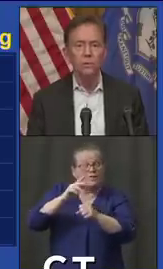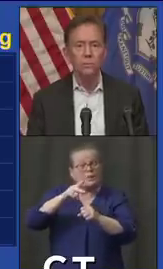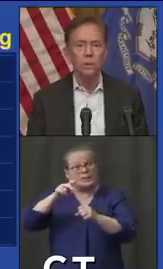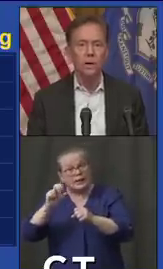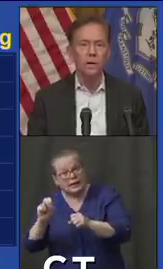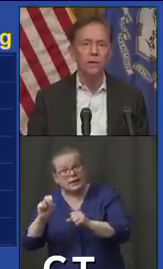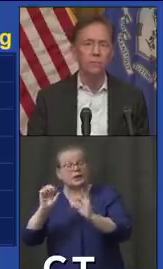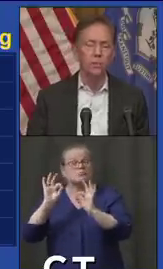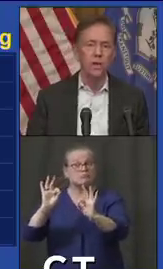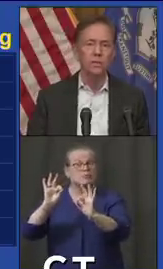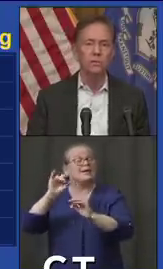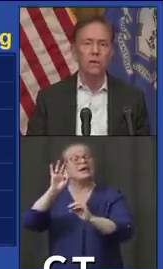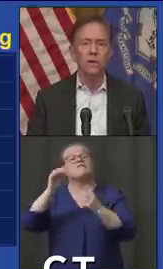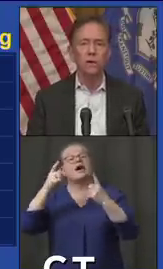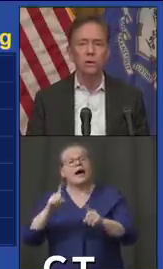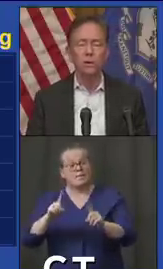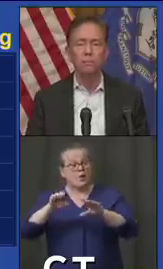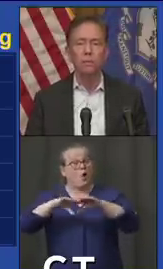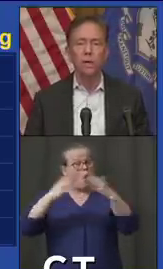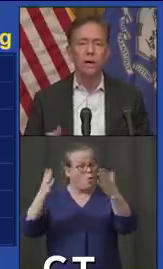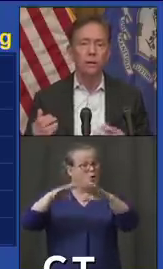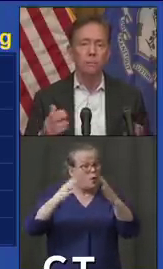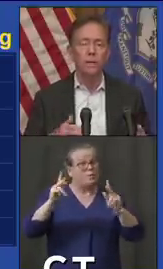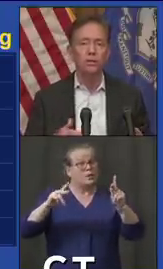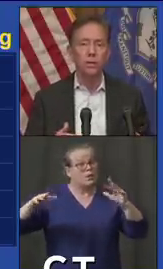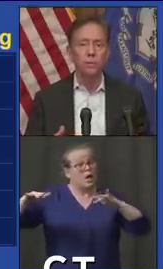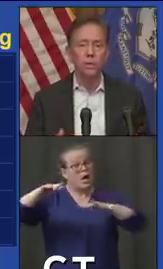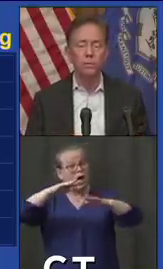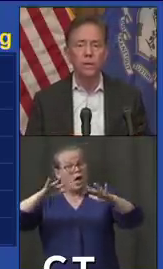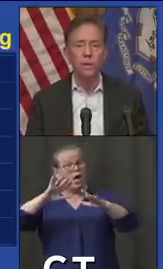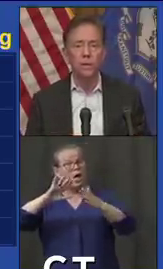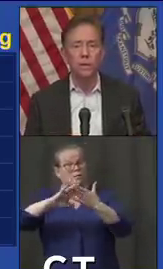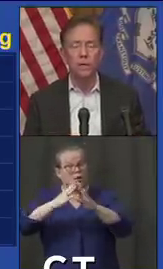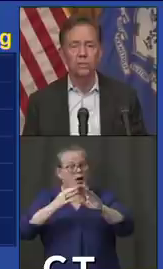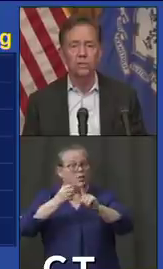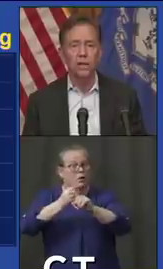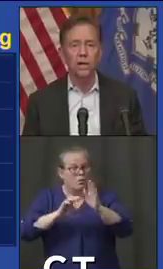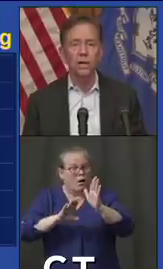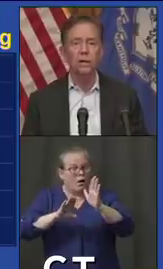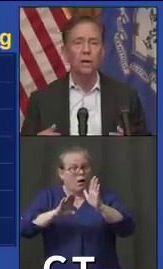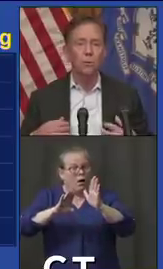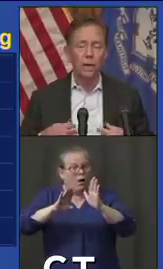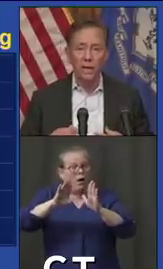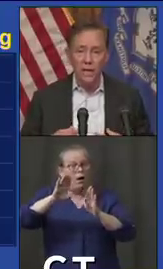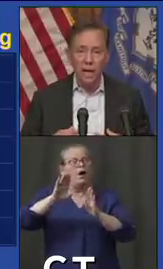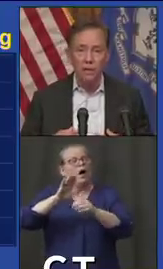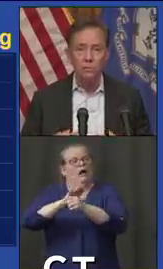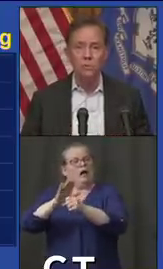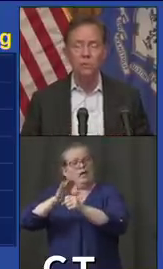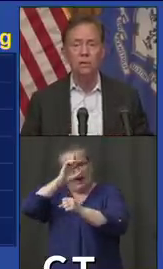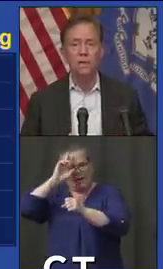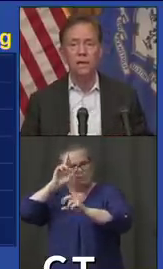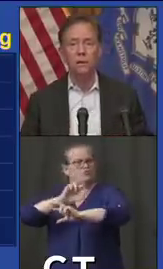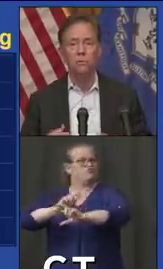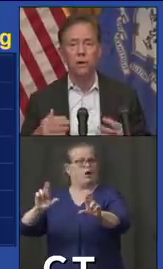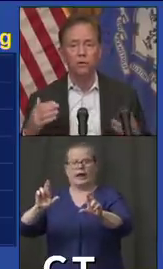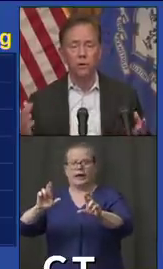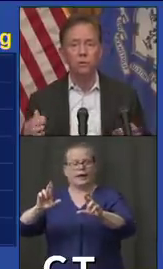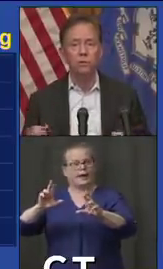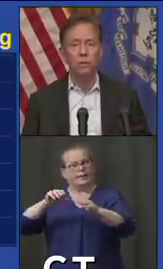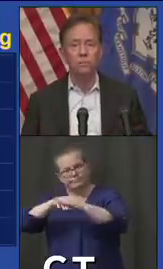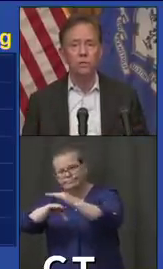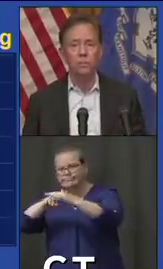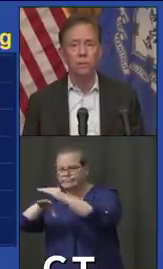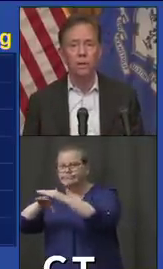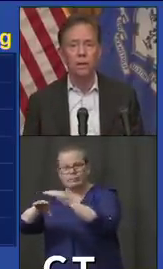Adequate supply of protective gear. We got a big shipment coming in the next day. We're getting gowns now. We have a